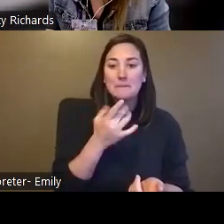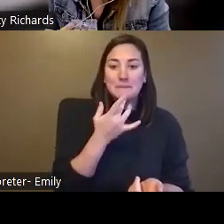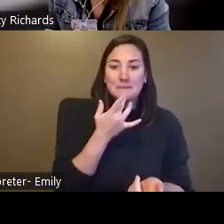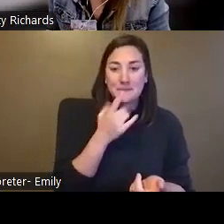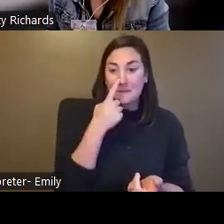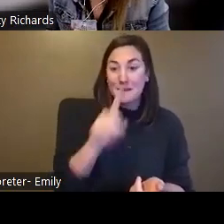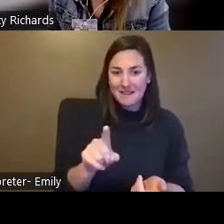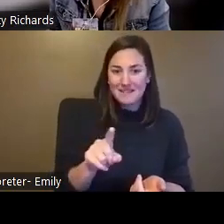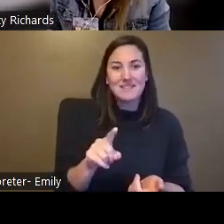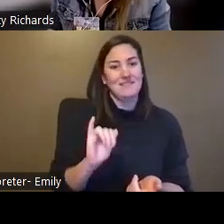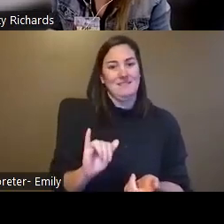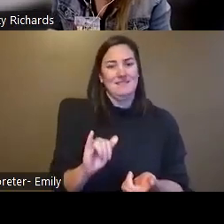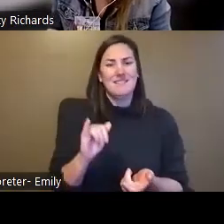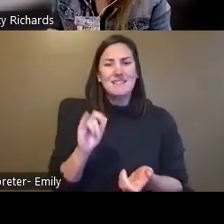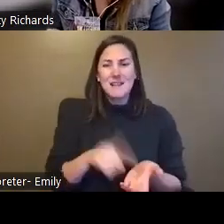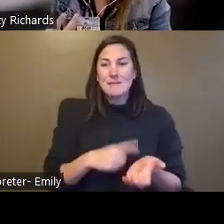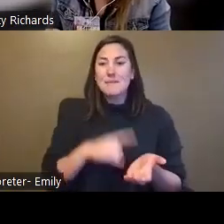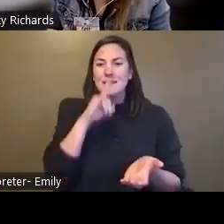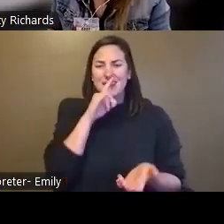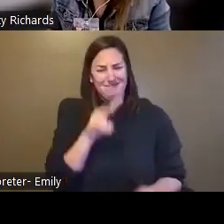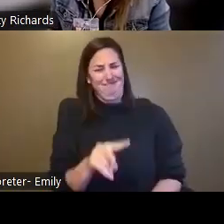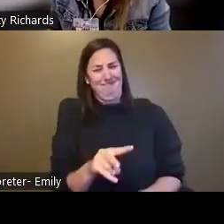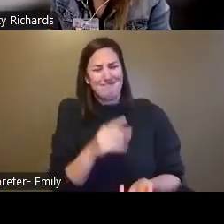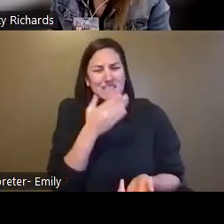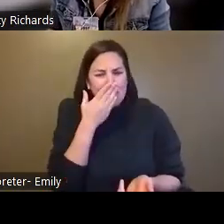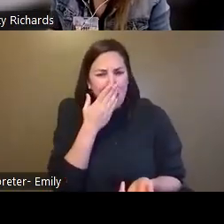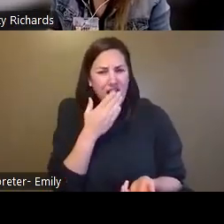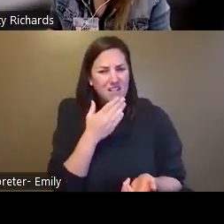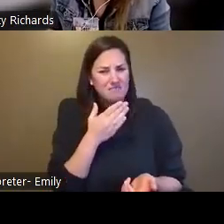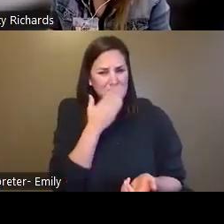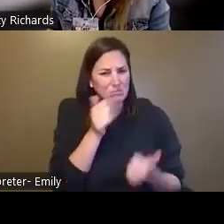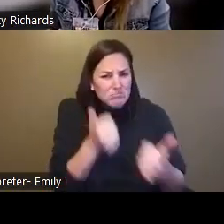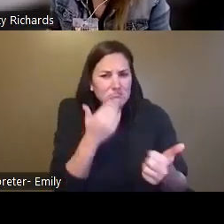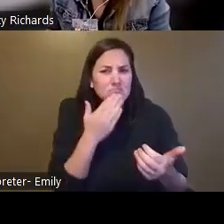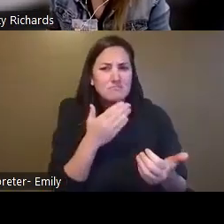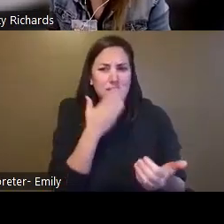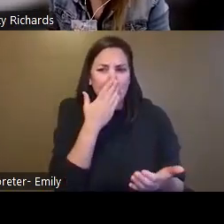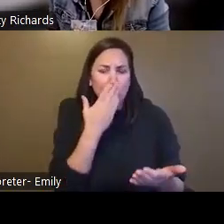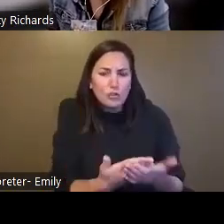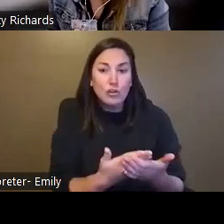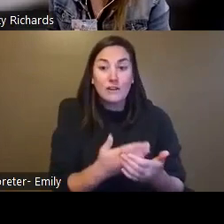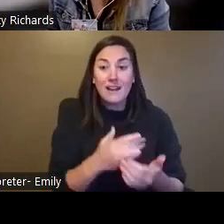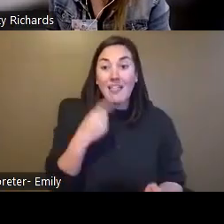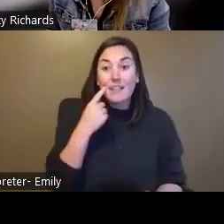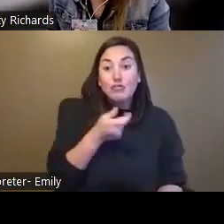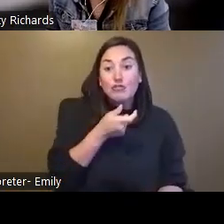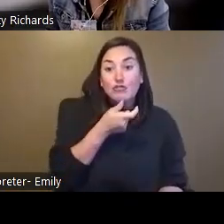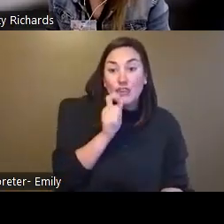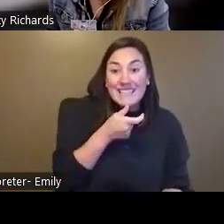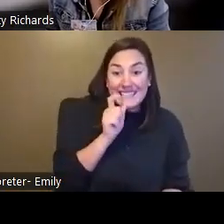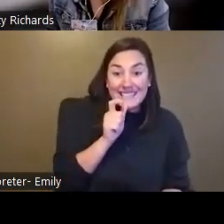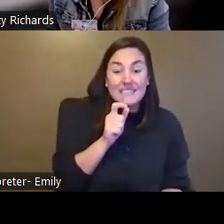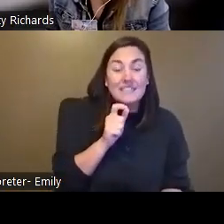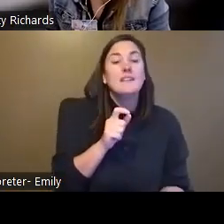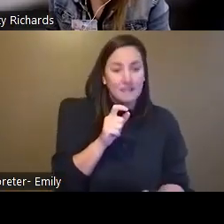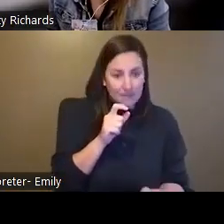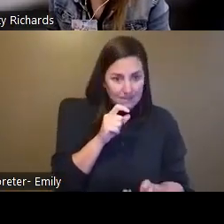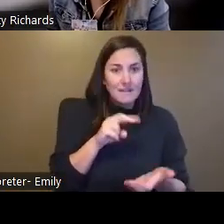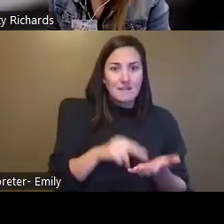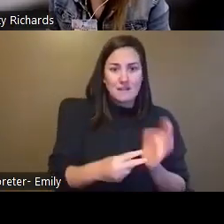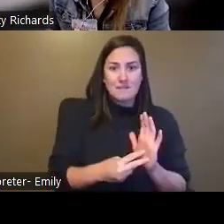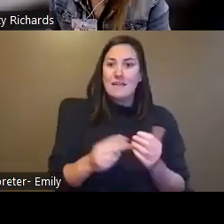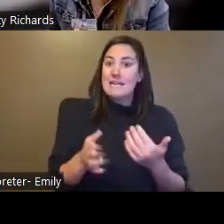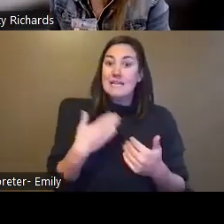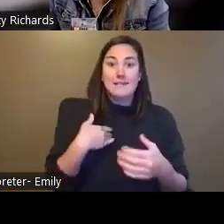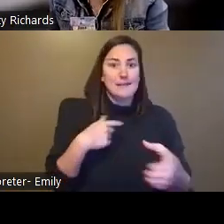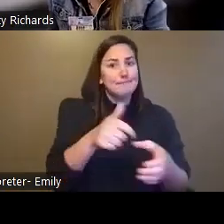So it makes it very confusing for children when they smell this. They think it's a drink. It increases the chance that they could get